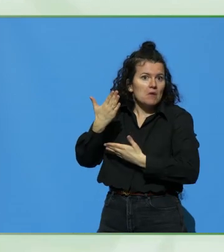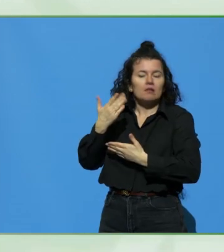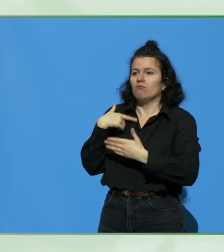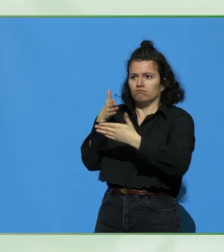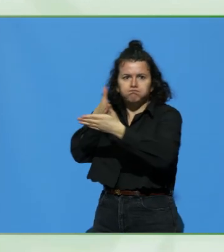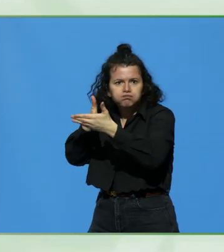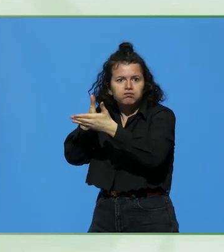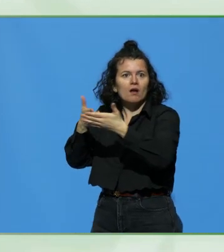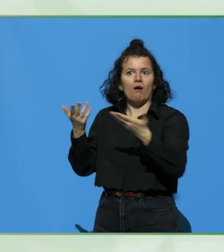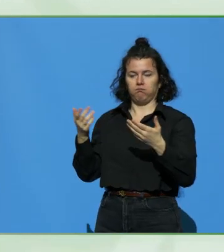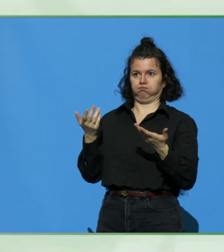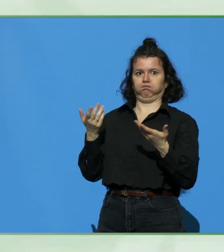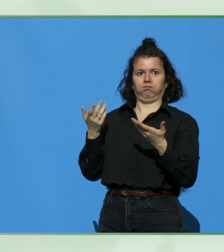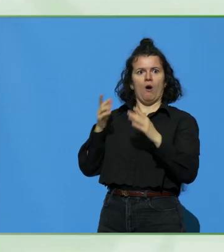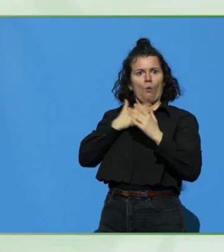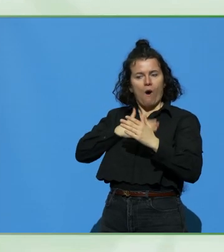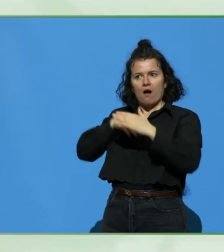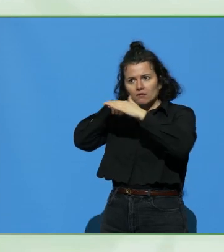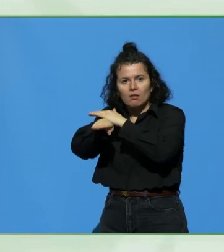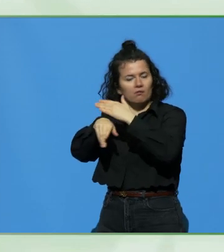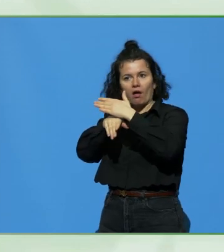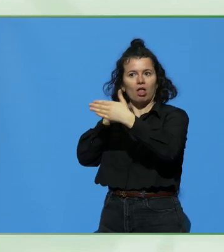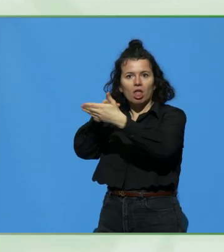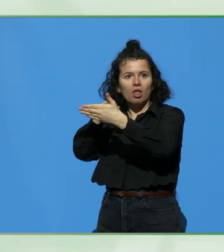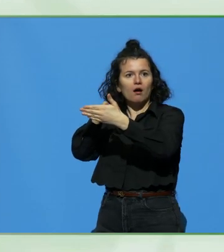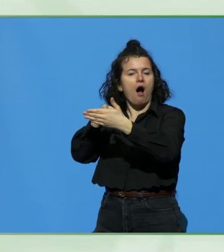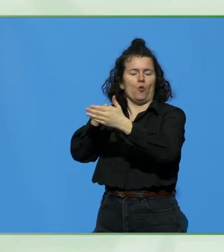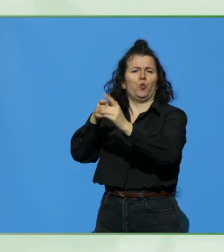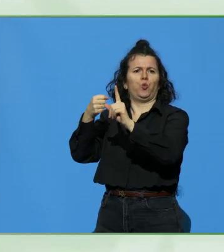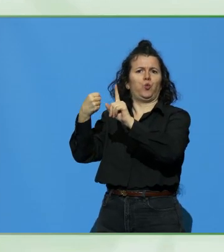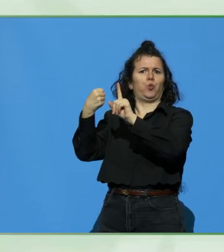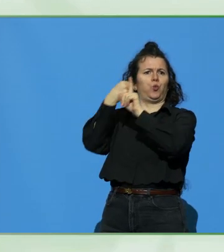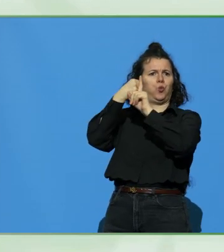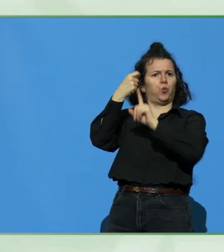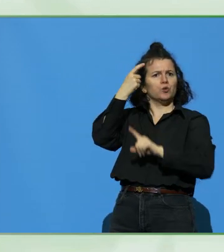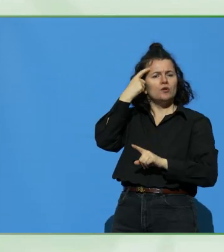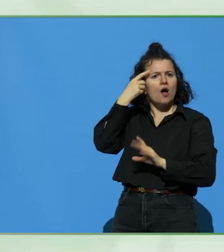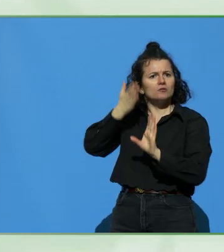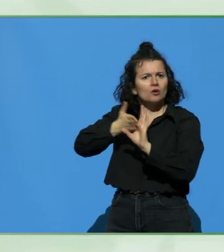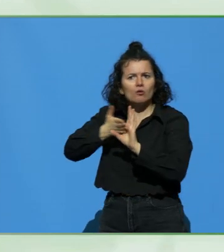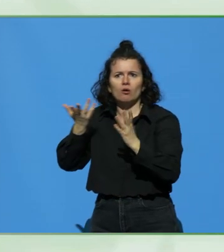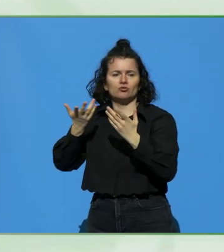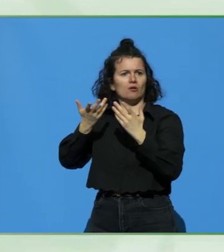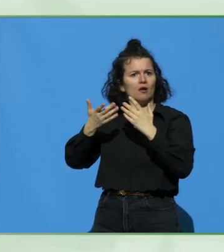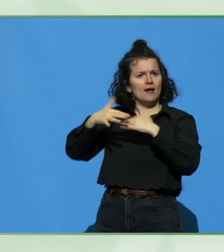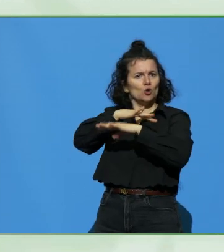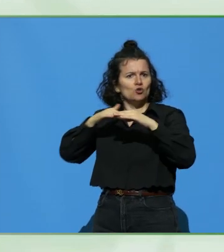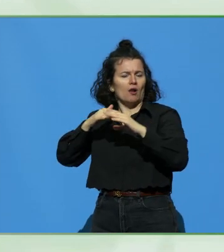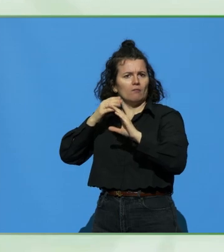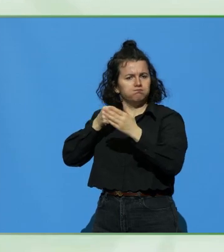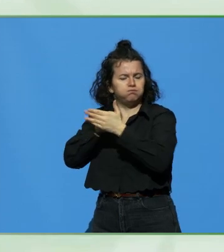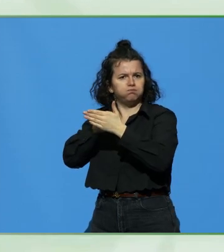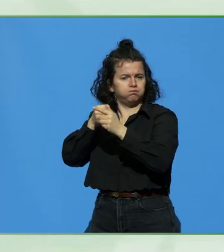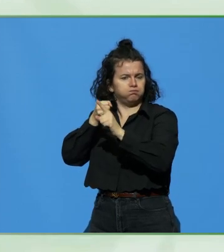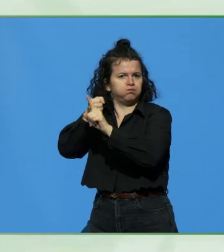even social, psychological, or economic consequences. So for people with facial differences, this isn't hypothetical, this